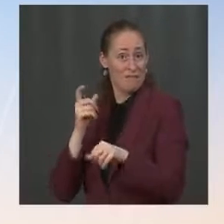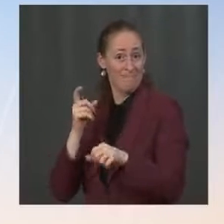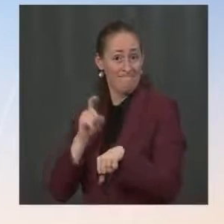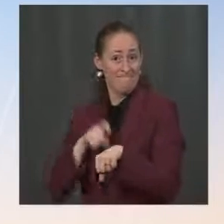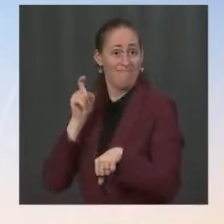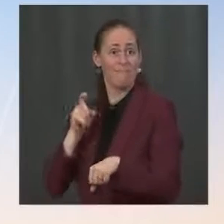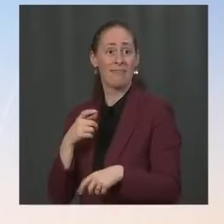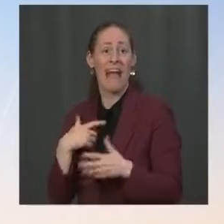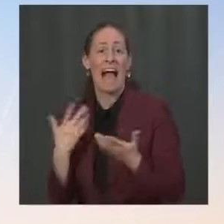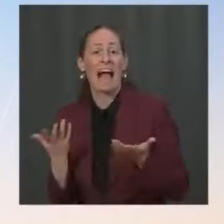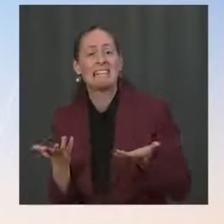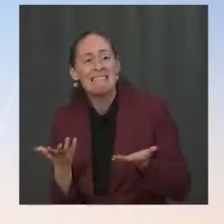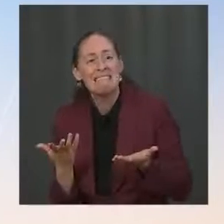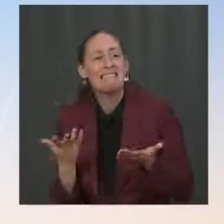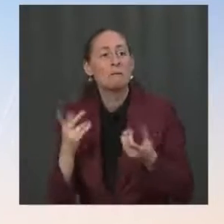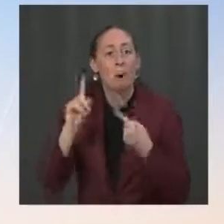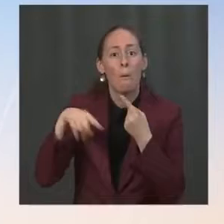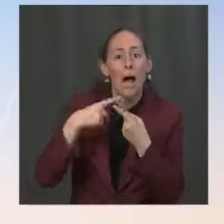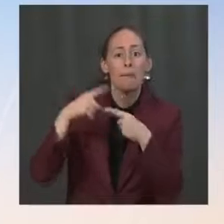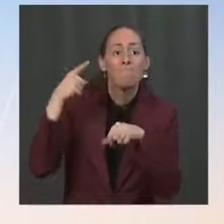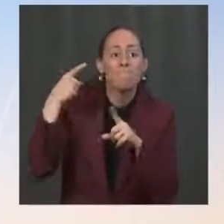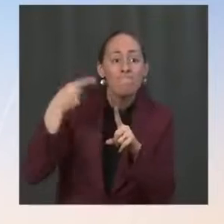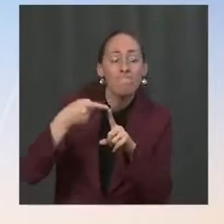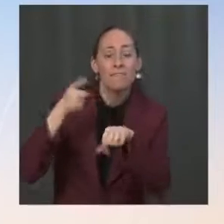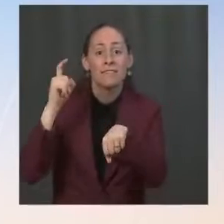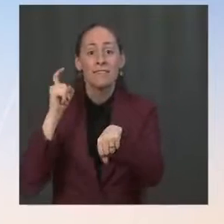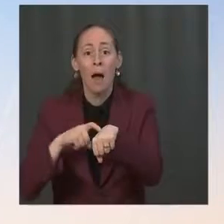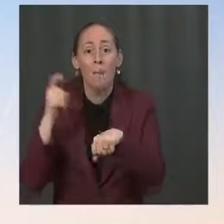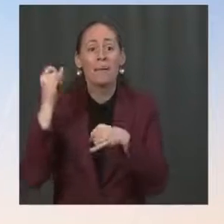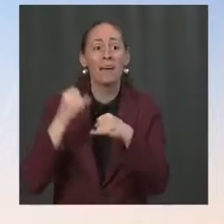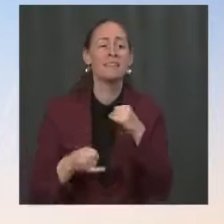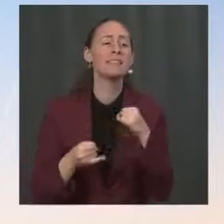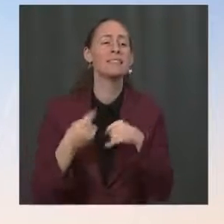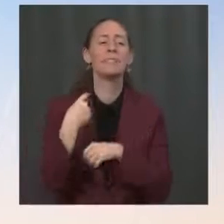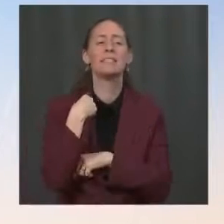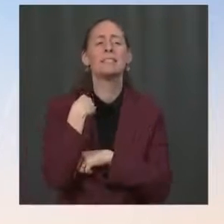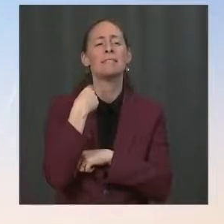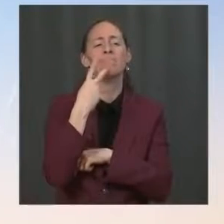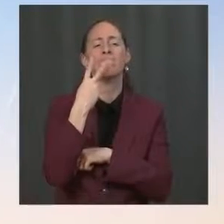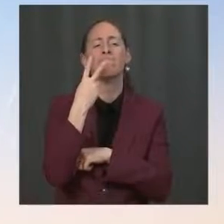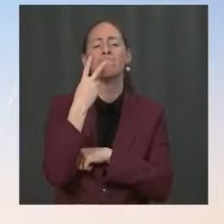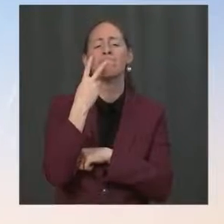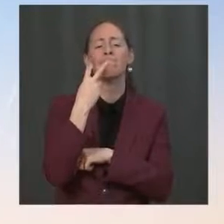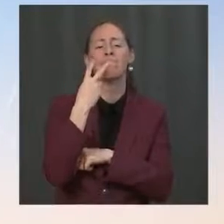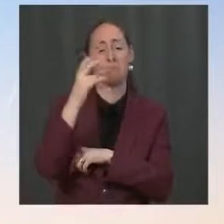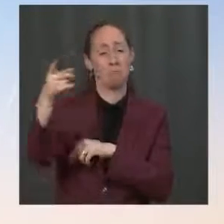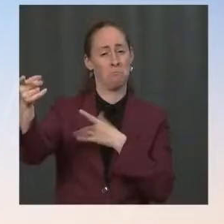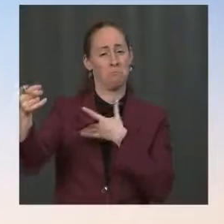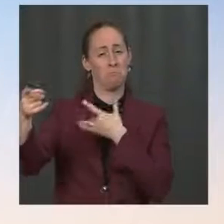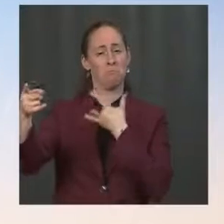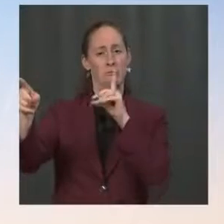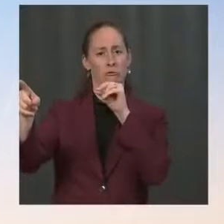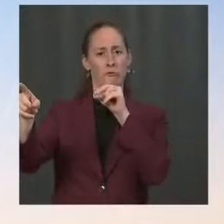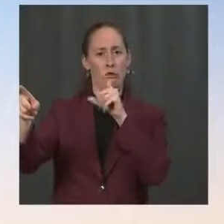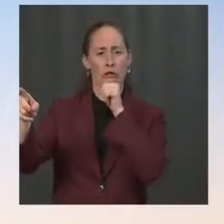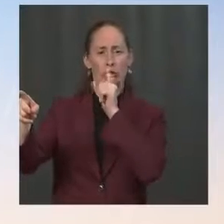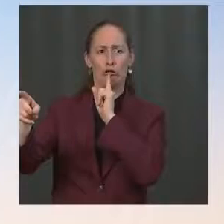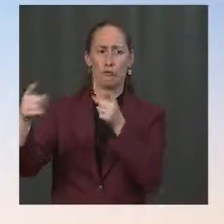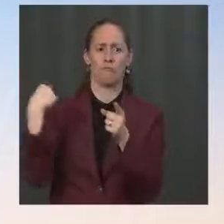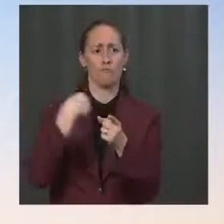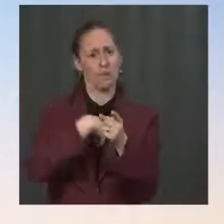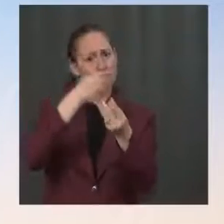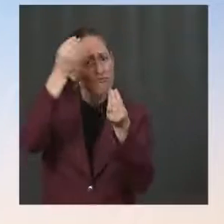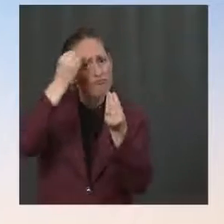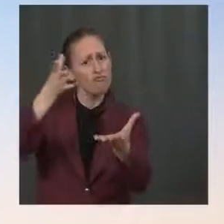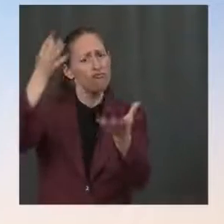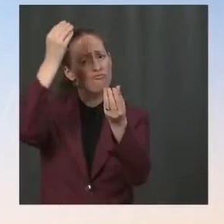last evacuation flight will be, and I don't expect the Department of Defense will do that either. We will let you know, as we have twice a day, as we have updated numbers.